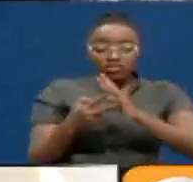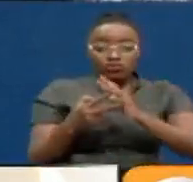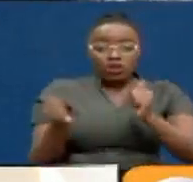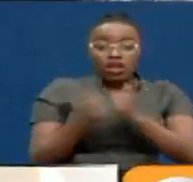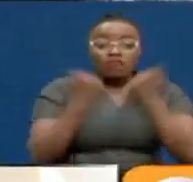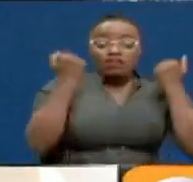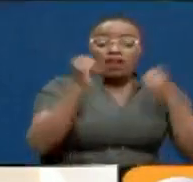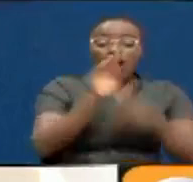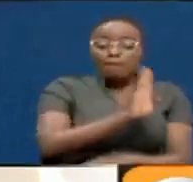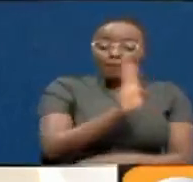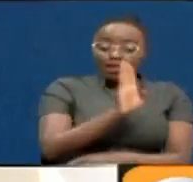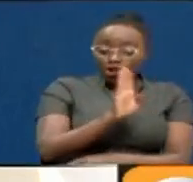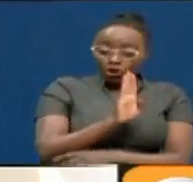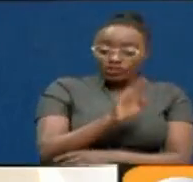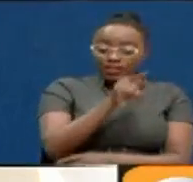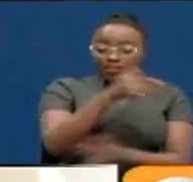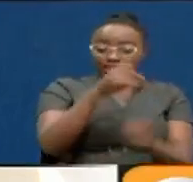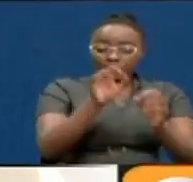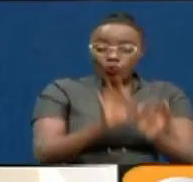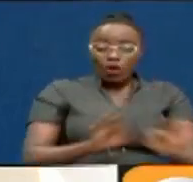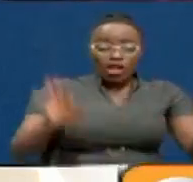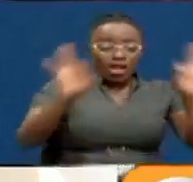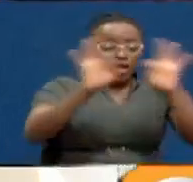be billions of shillings.